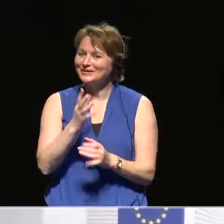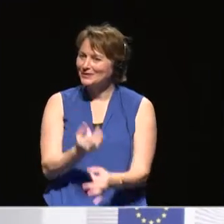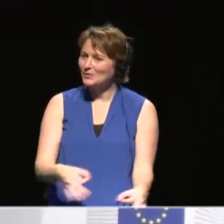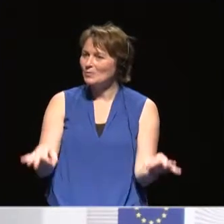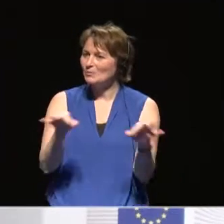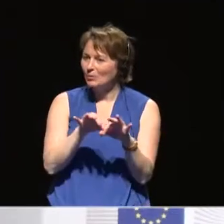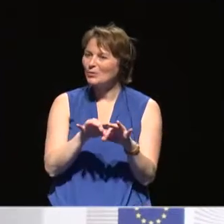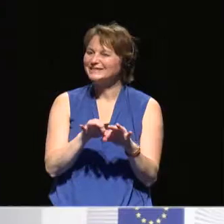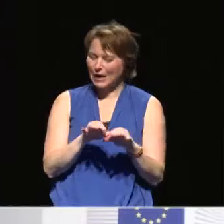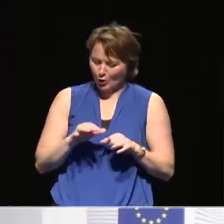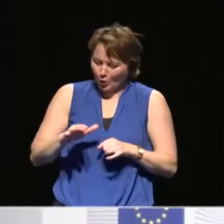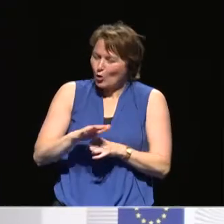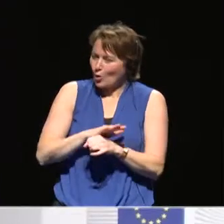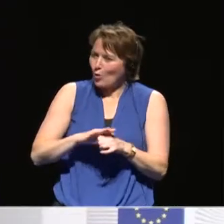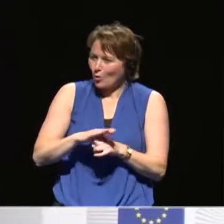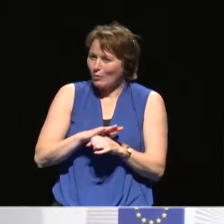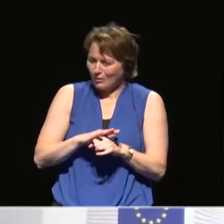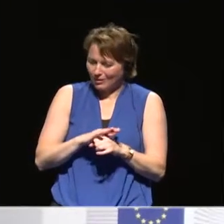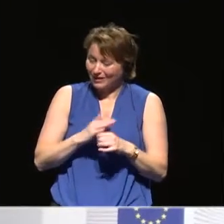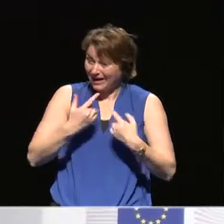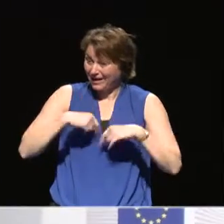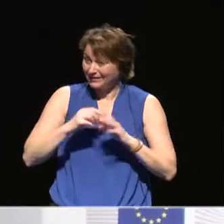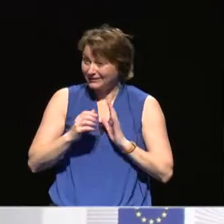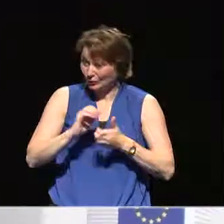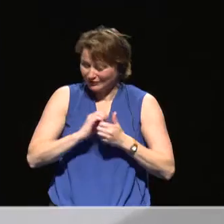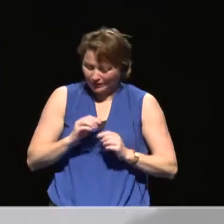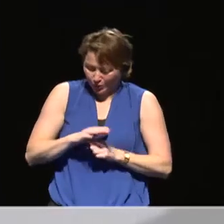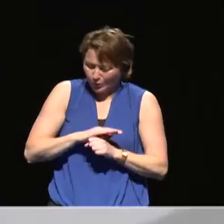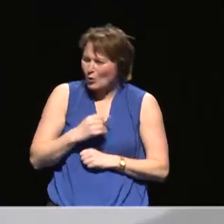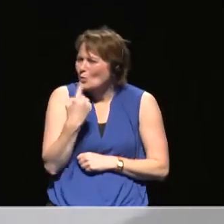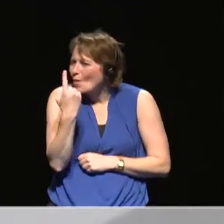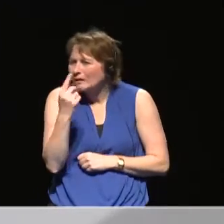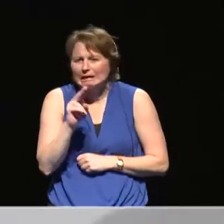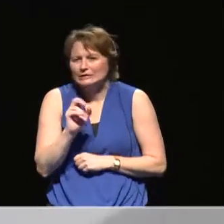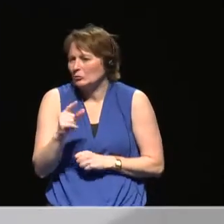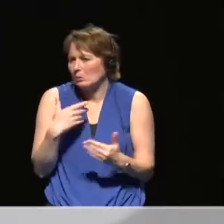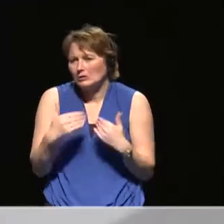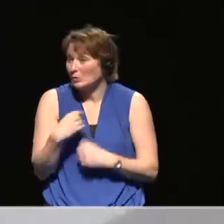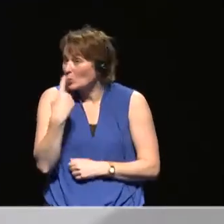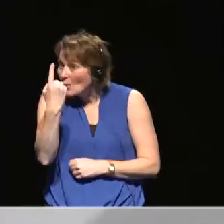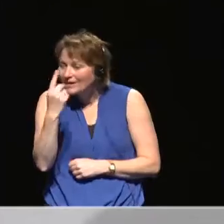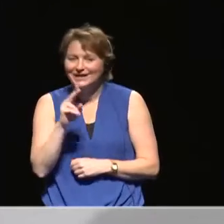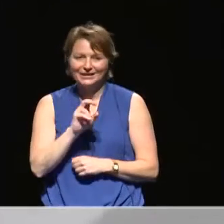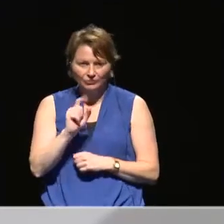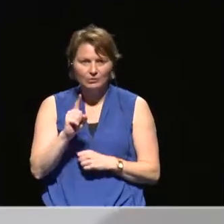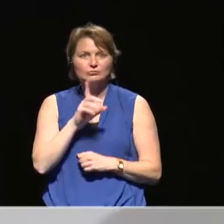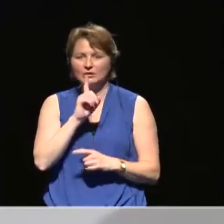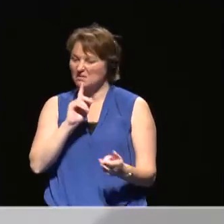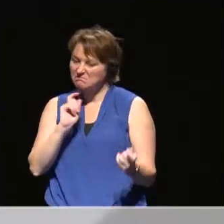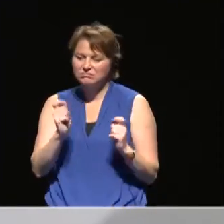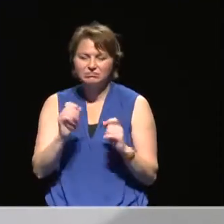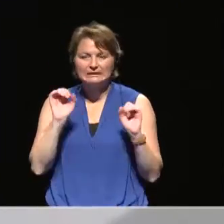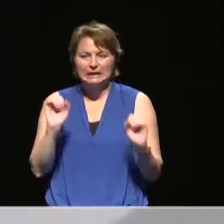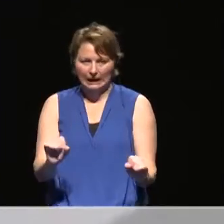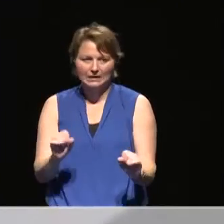and empower local agents like us, and that the work of a single NGO, even if it's just one, can make a huge difference in a country in terms of fighting